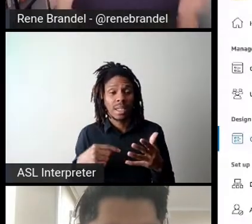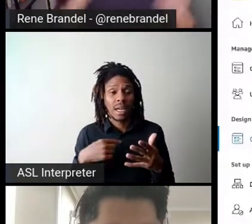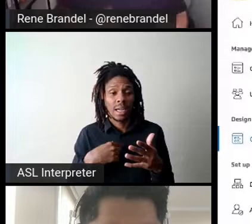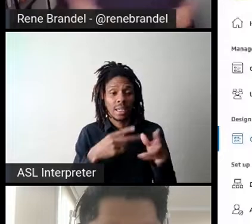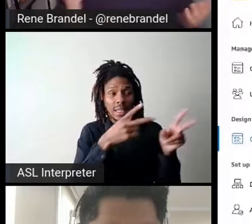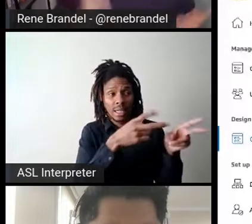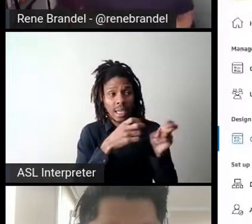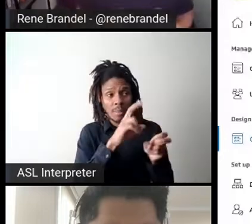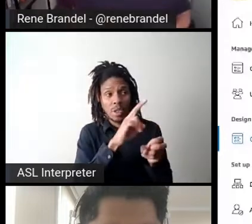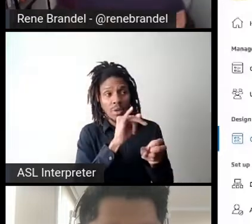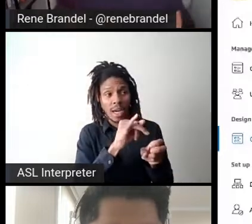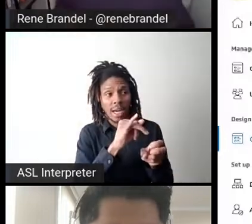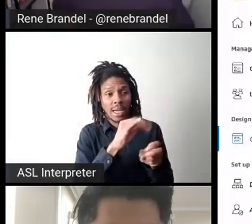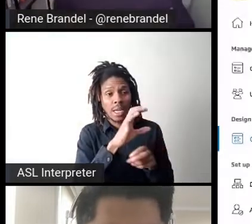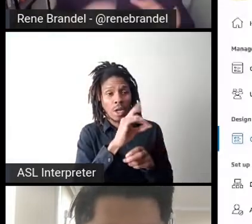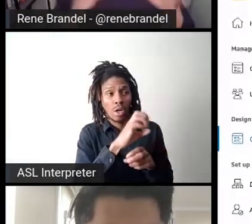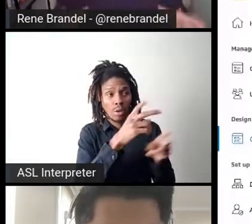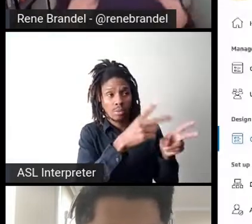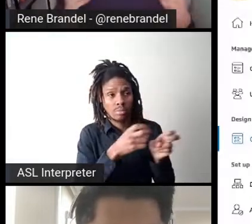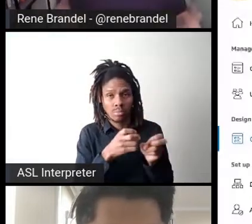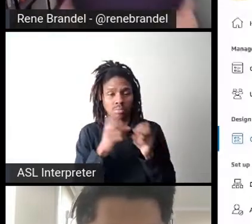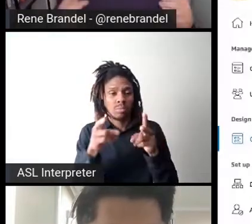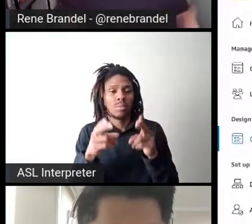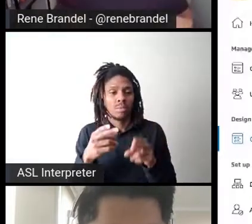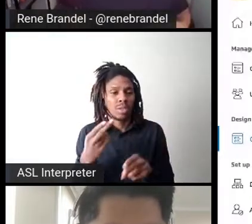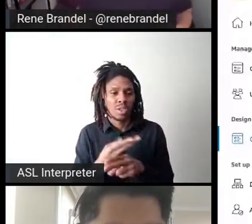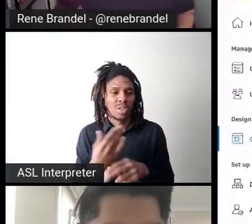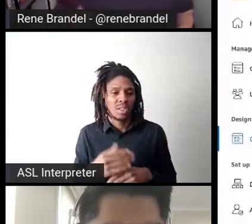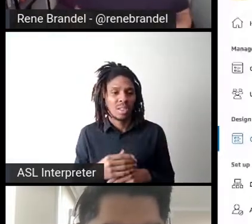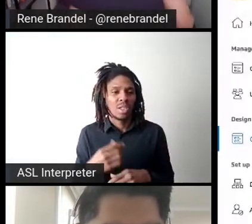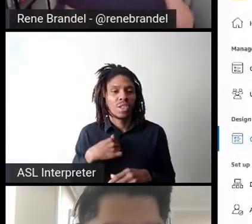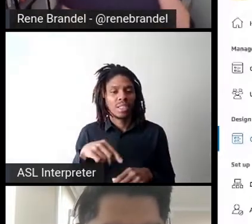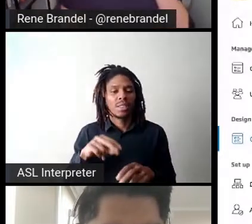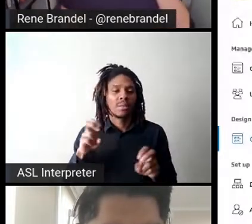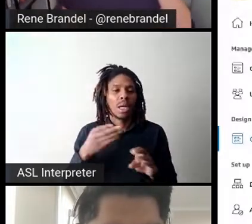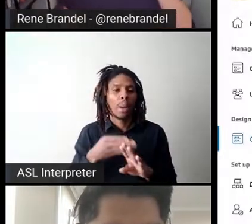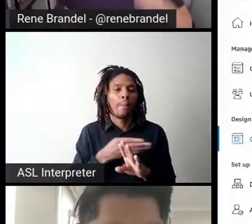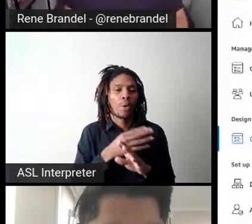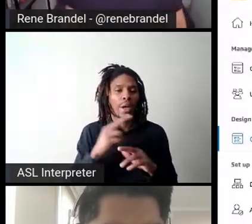UI component code and start using them. So these are all of our pre-built UI components.